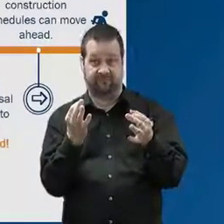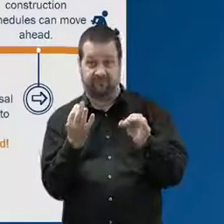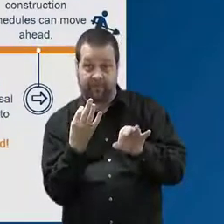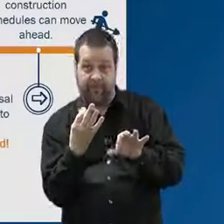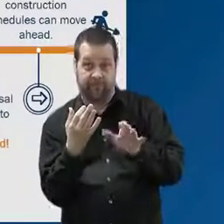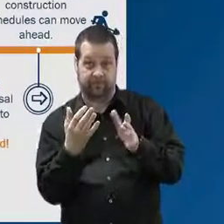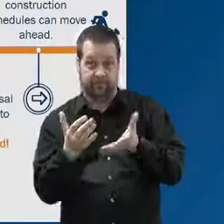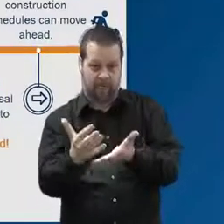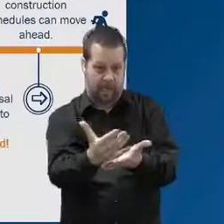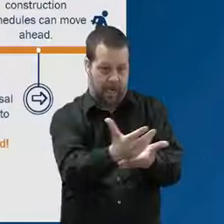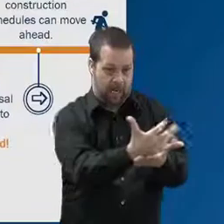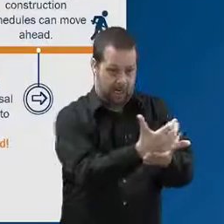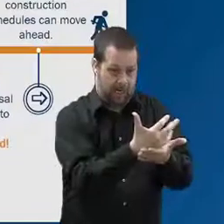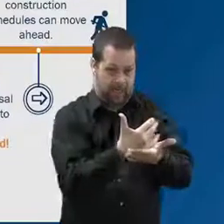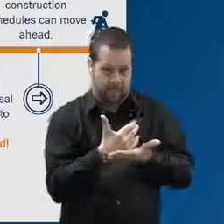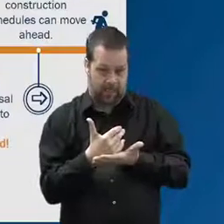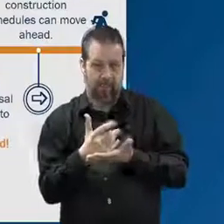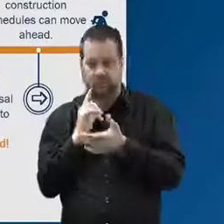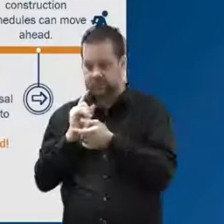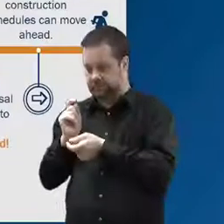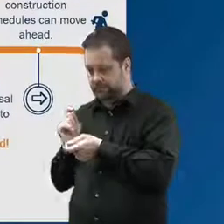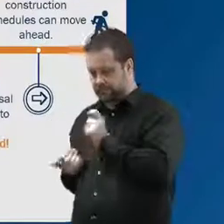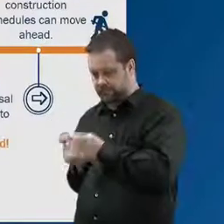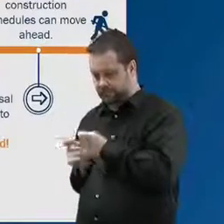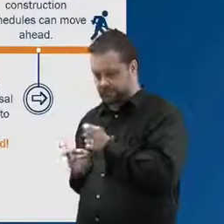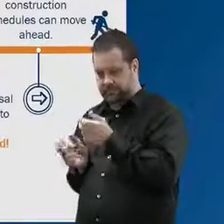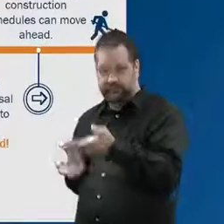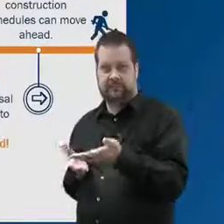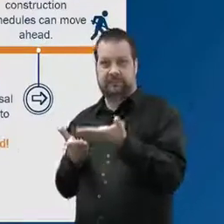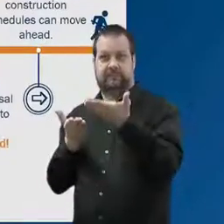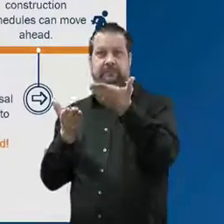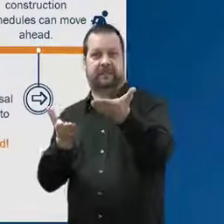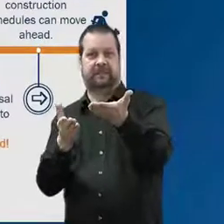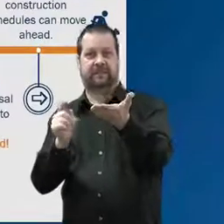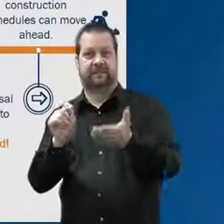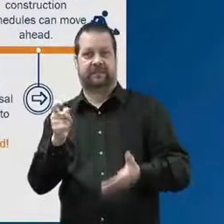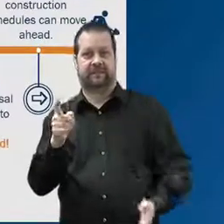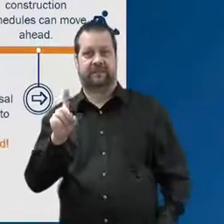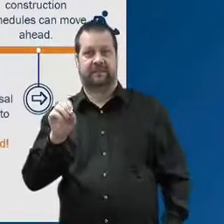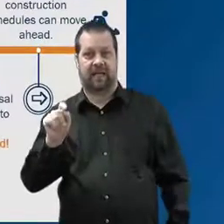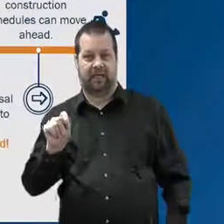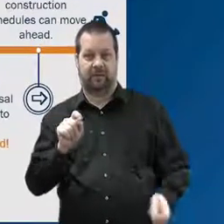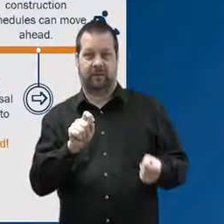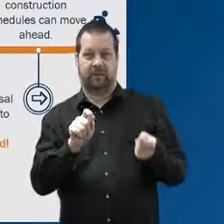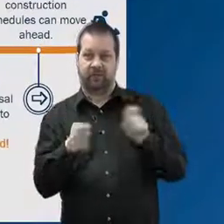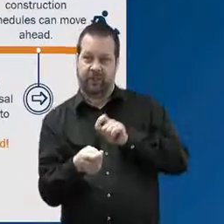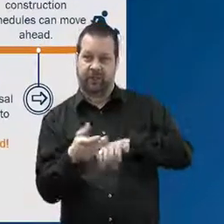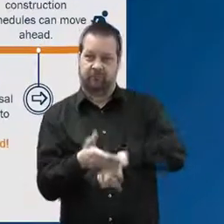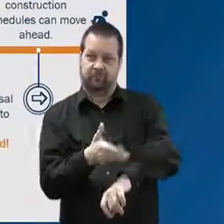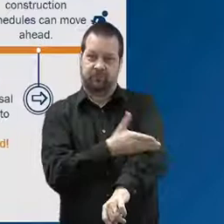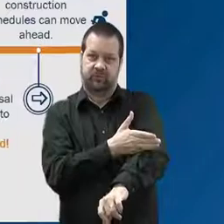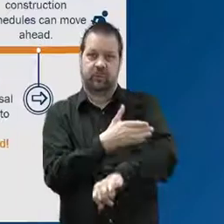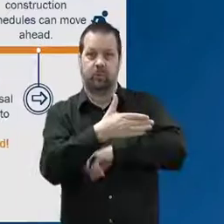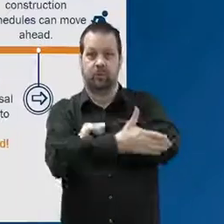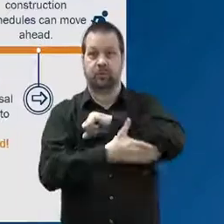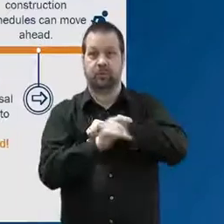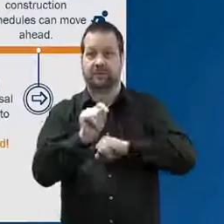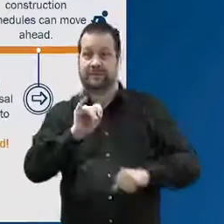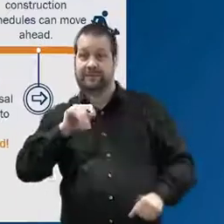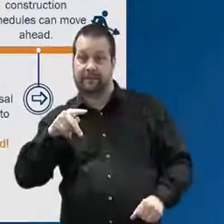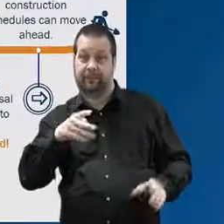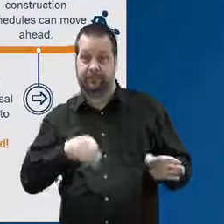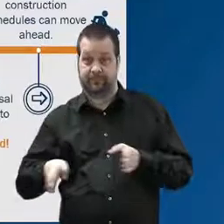provide TxDOT with a revised rural TIP for approval and integration into the statewide document. The